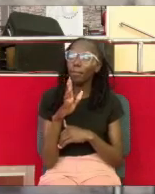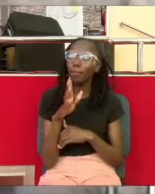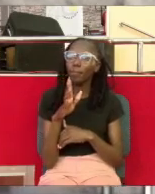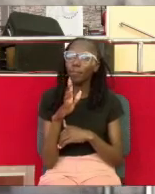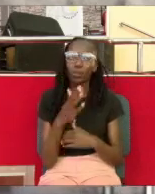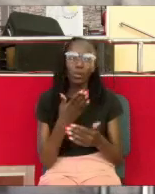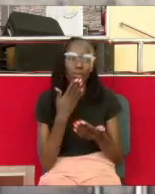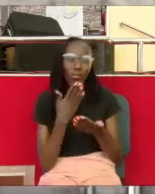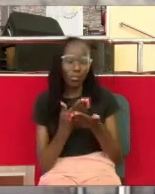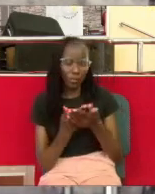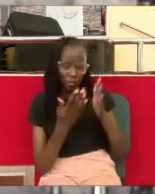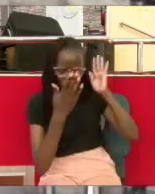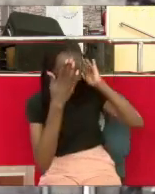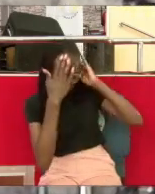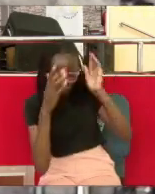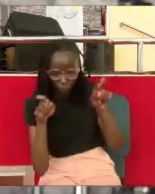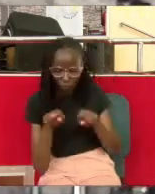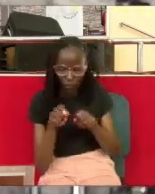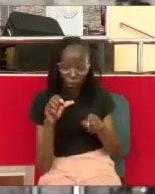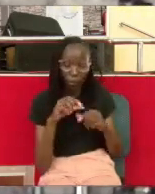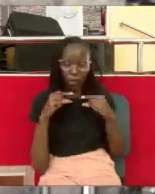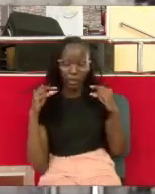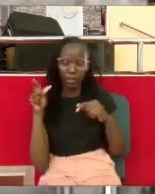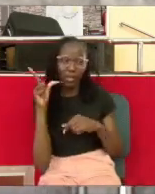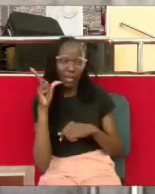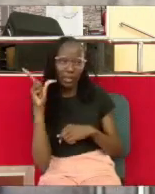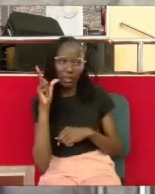Thanking Bishop and Pastor Alice